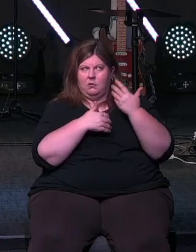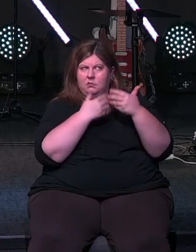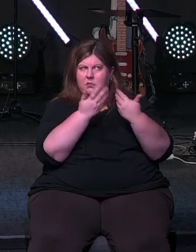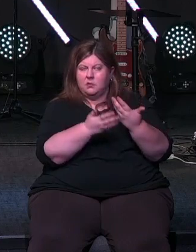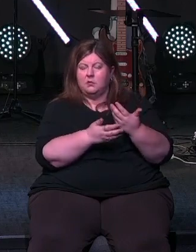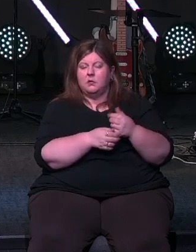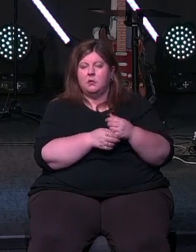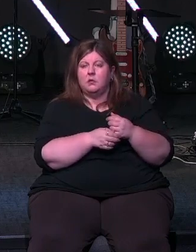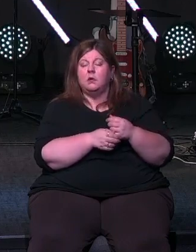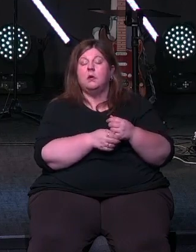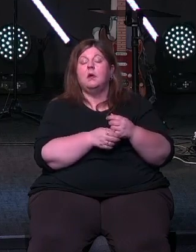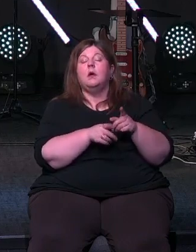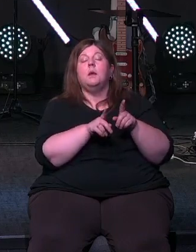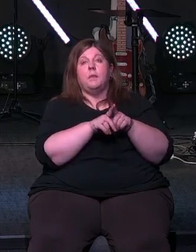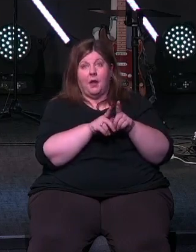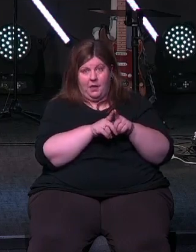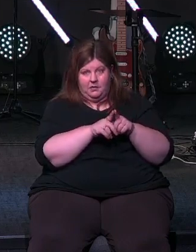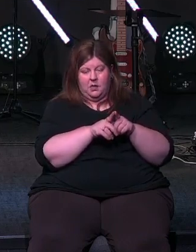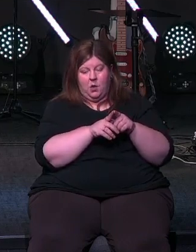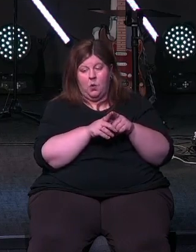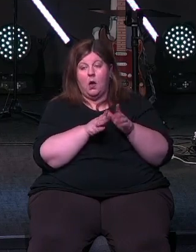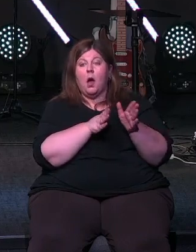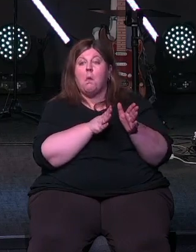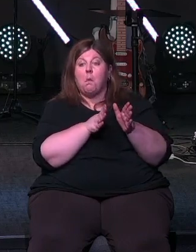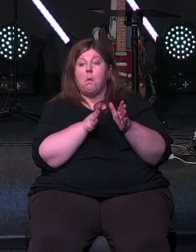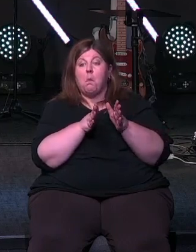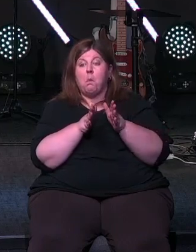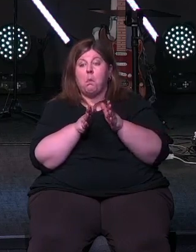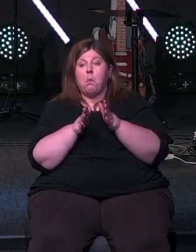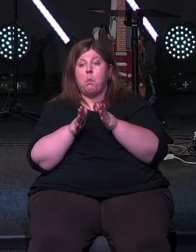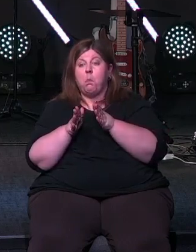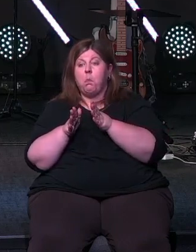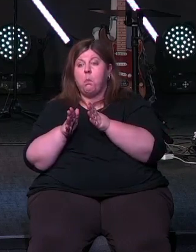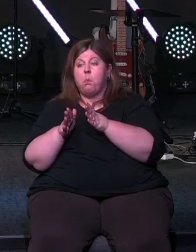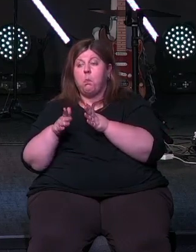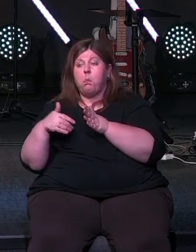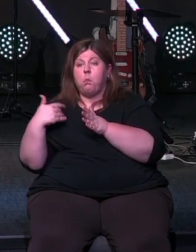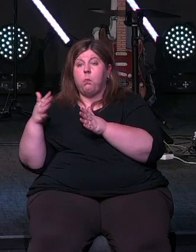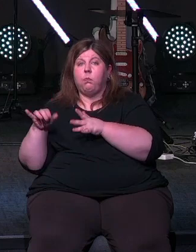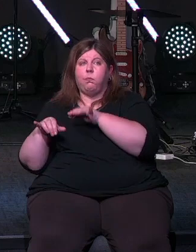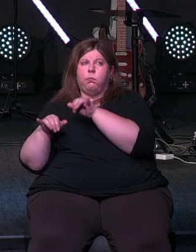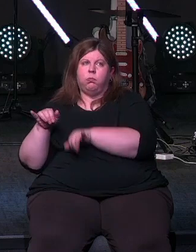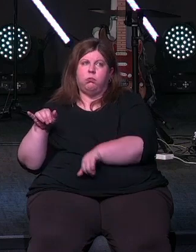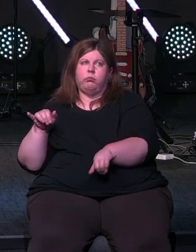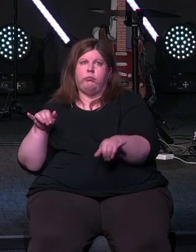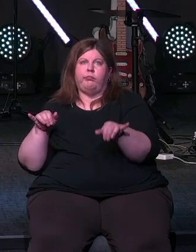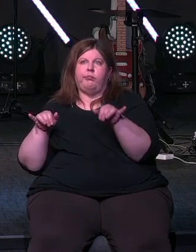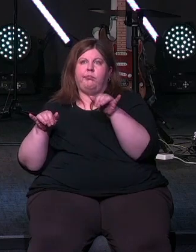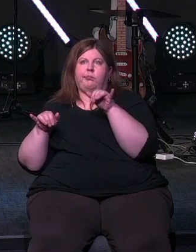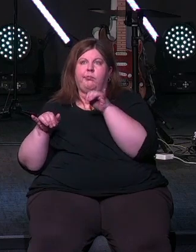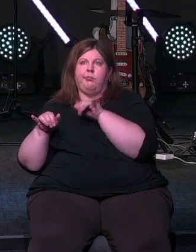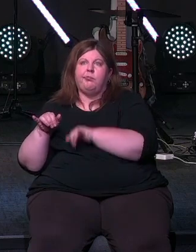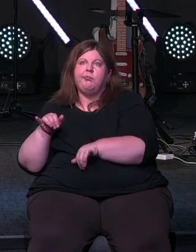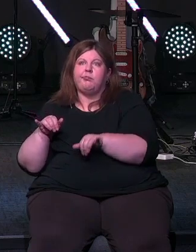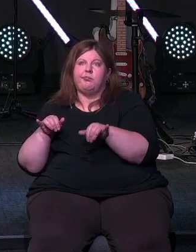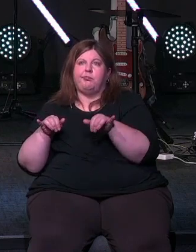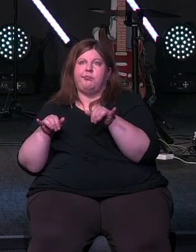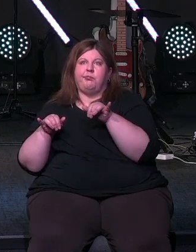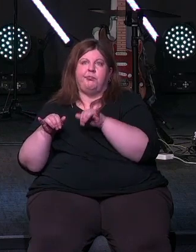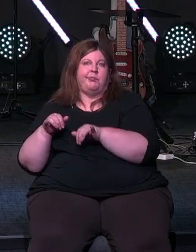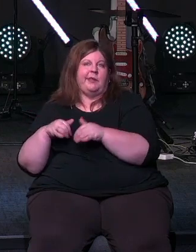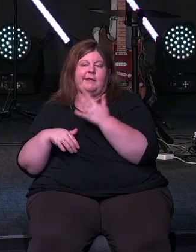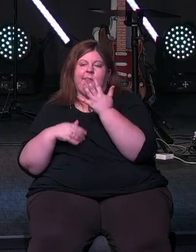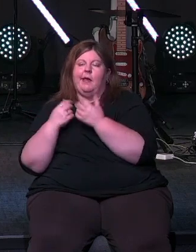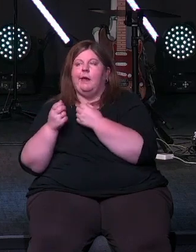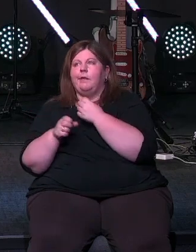well? But I also think there's another side of the spectrum that says when I've followed Jesus for a long time, 5 years, 10